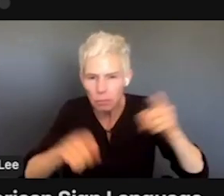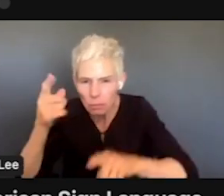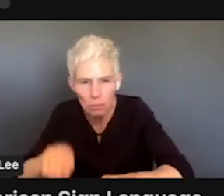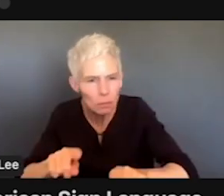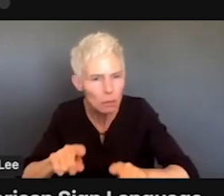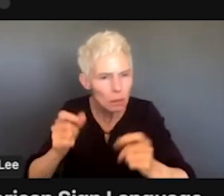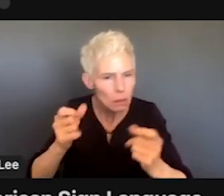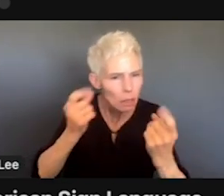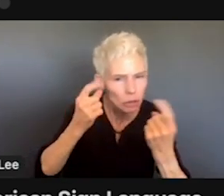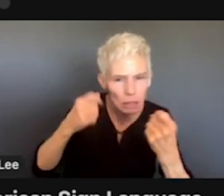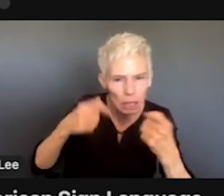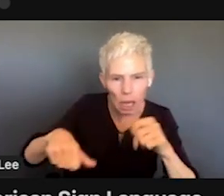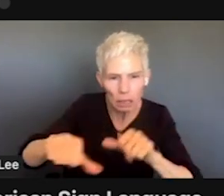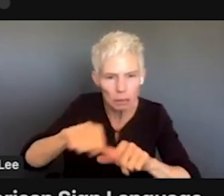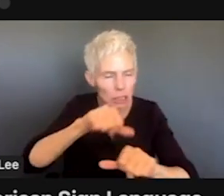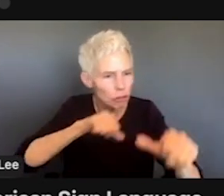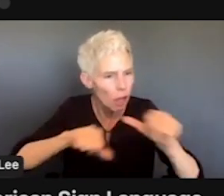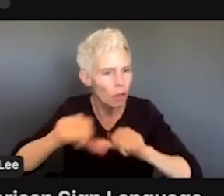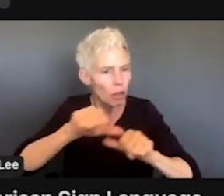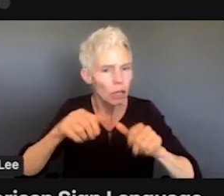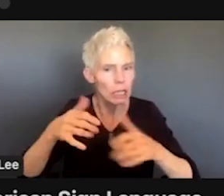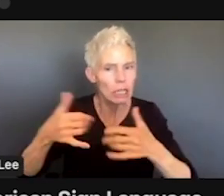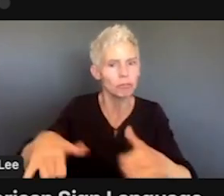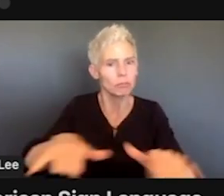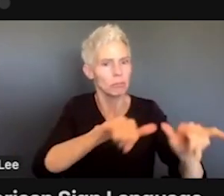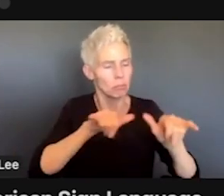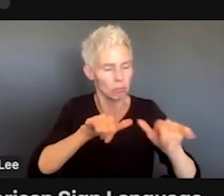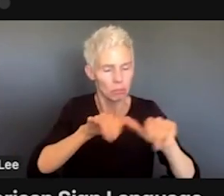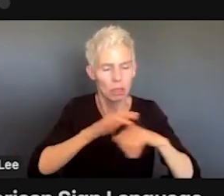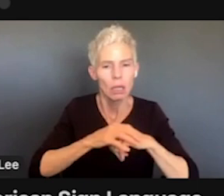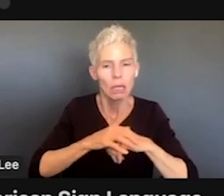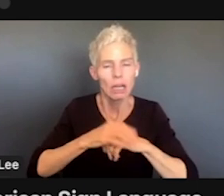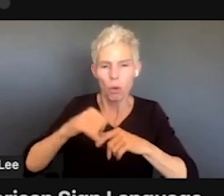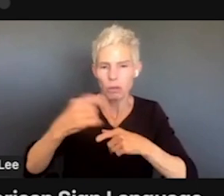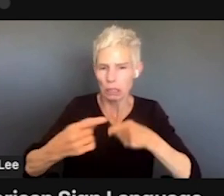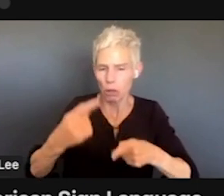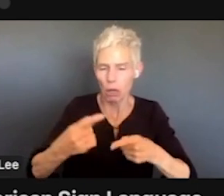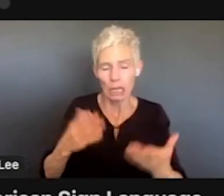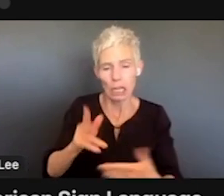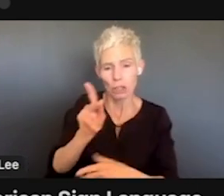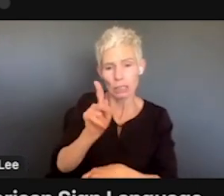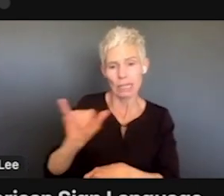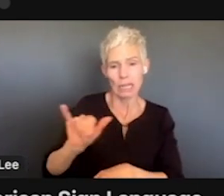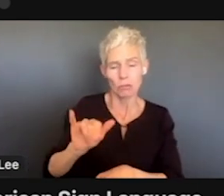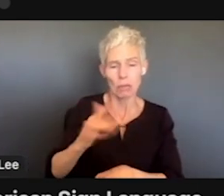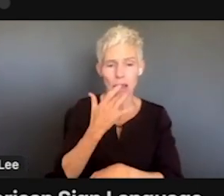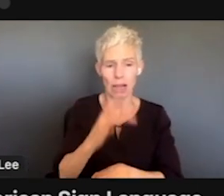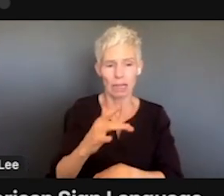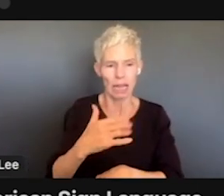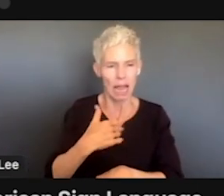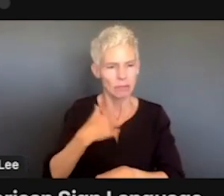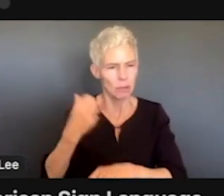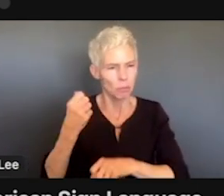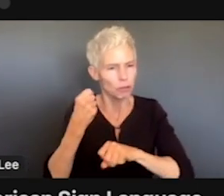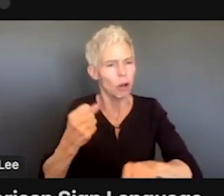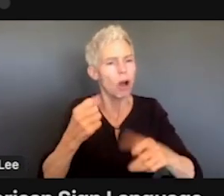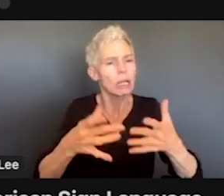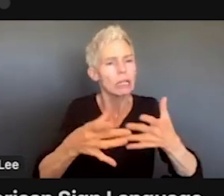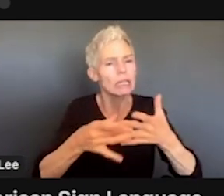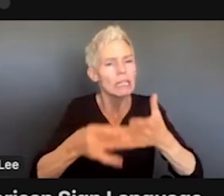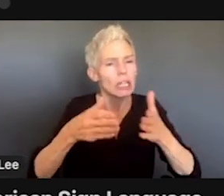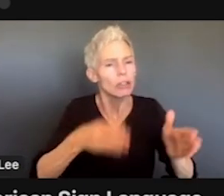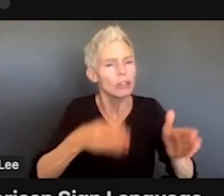page is always a struggle. We've been fortunate here in Kentucky to have some really strong leadership over the years for